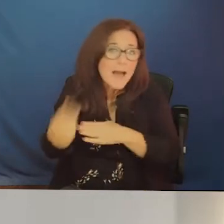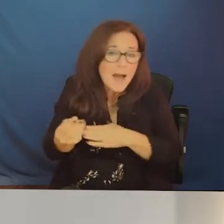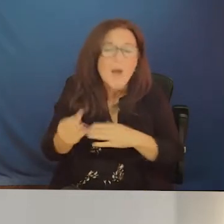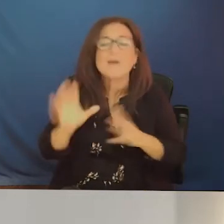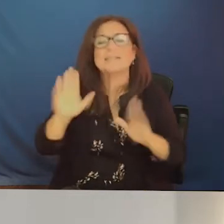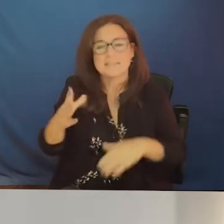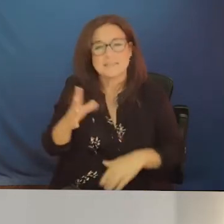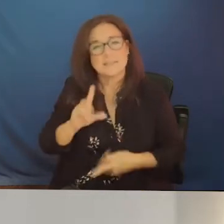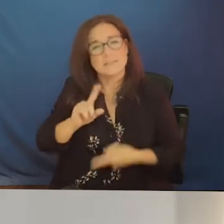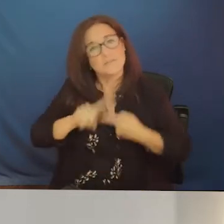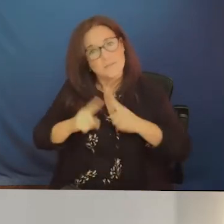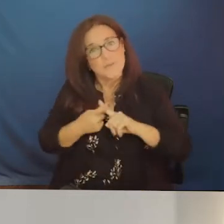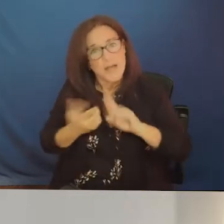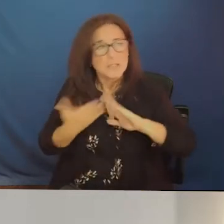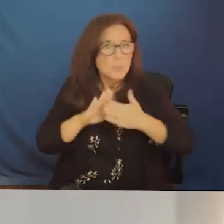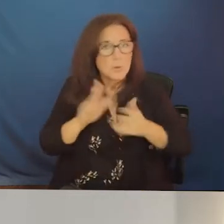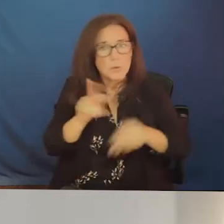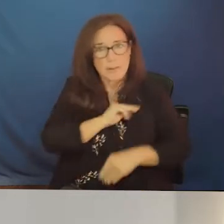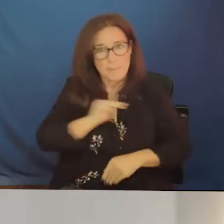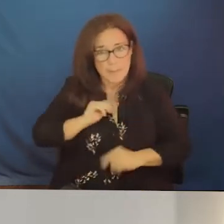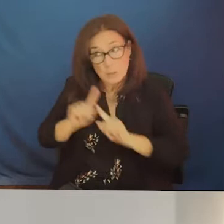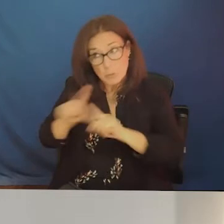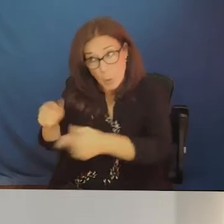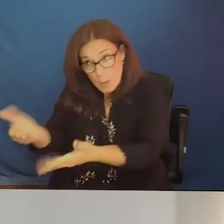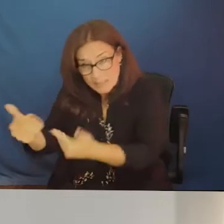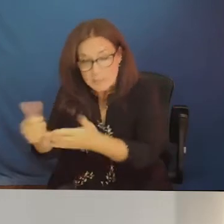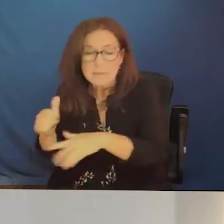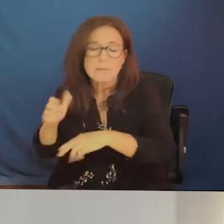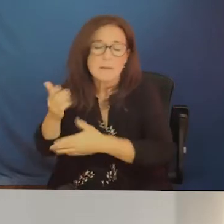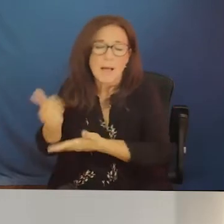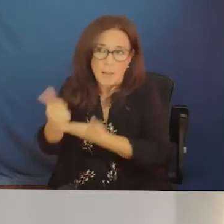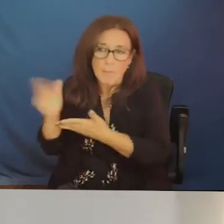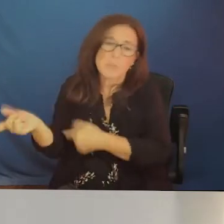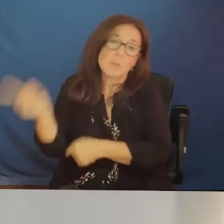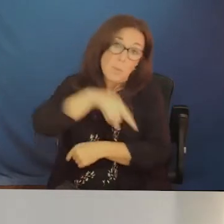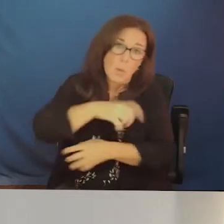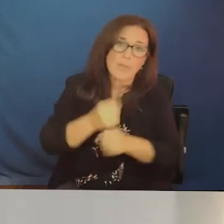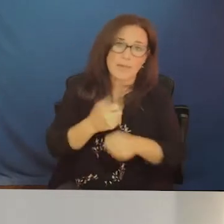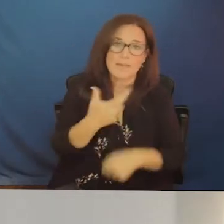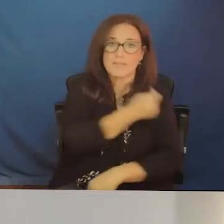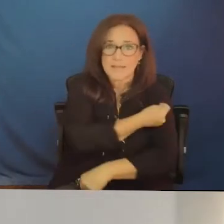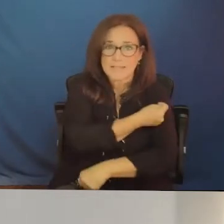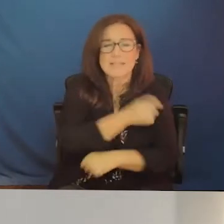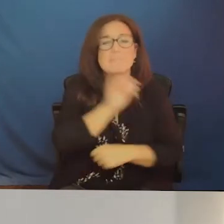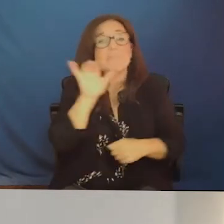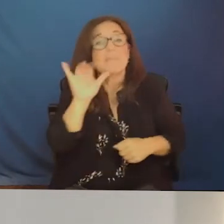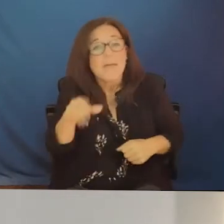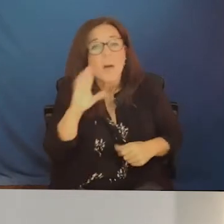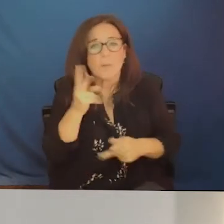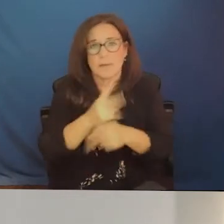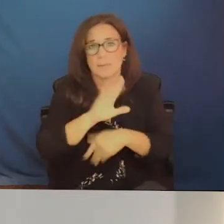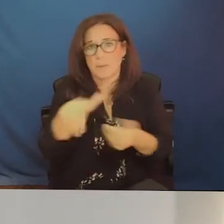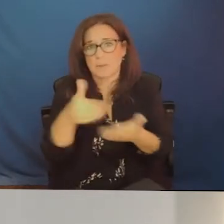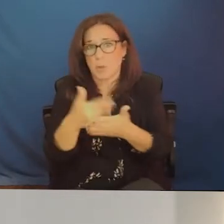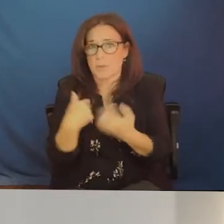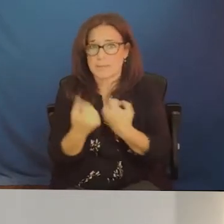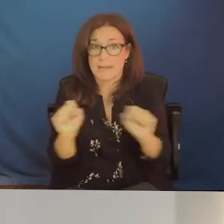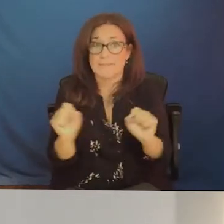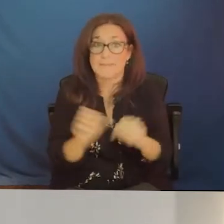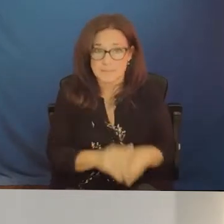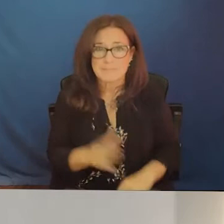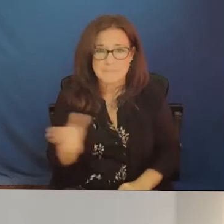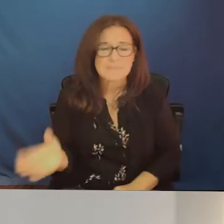keep our entire community safer. That's all for me. Thank you. Of course, thank you. Ms. Sims-Moten,